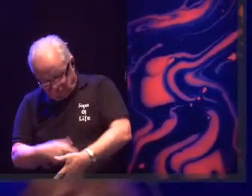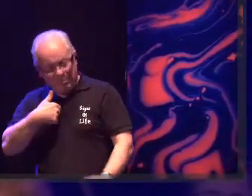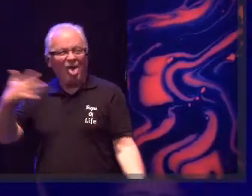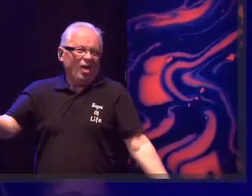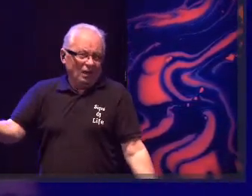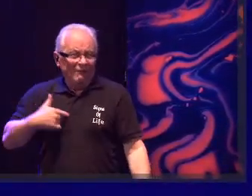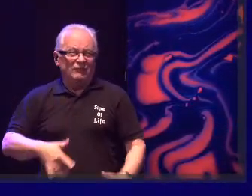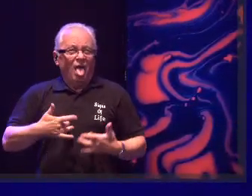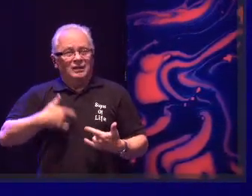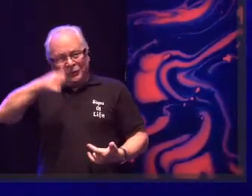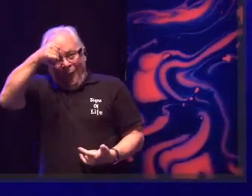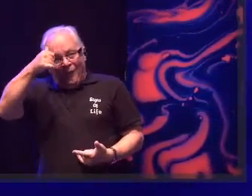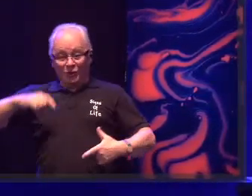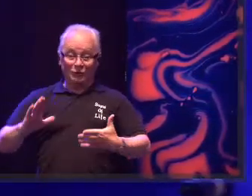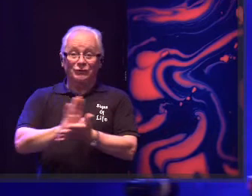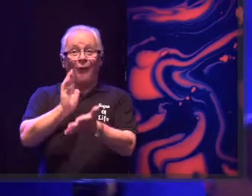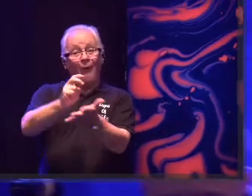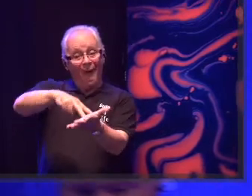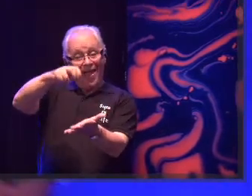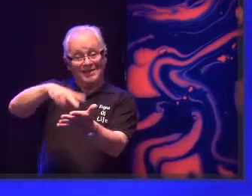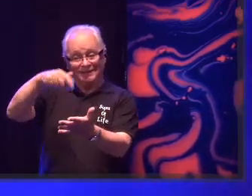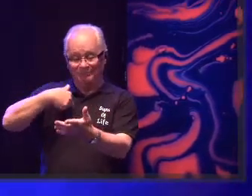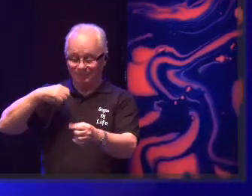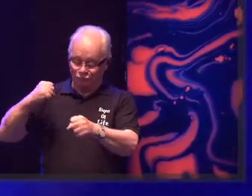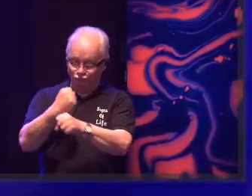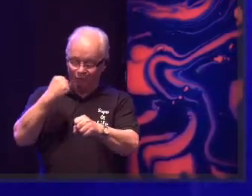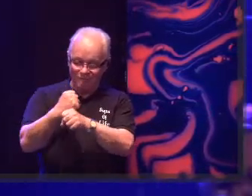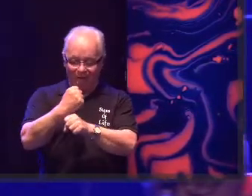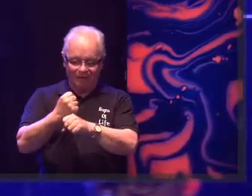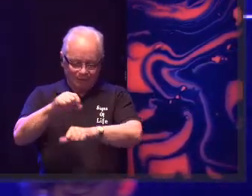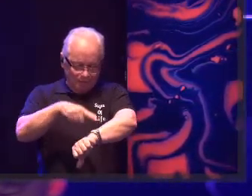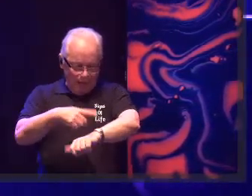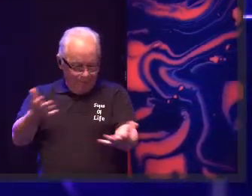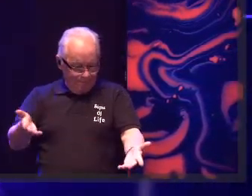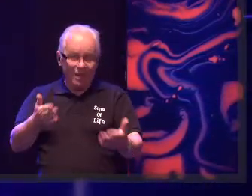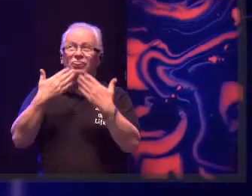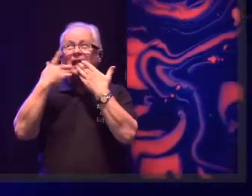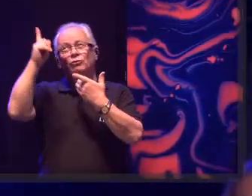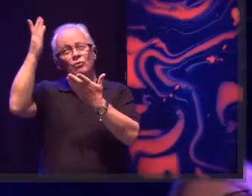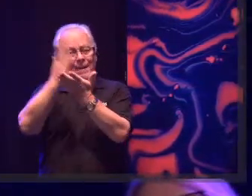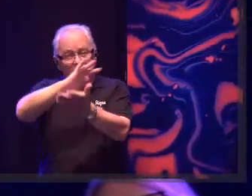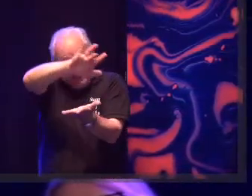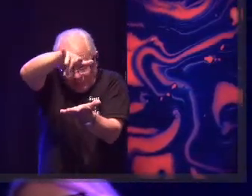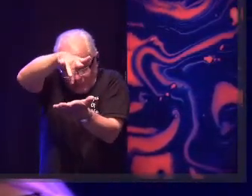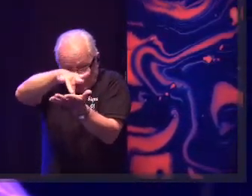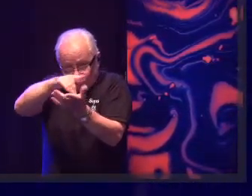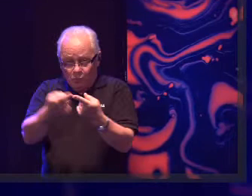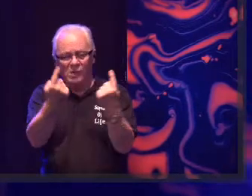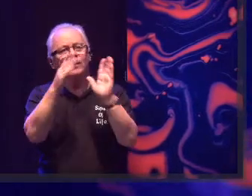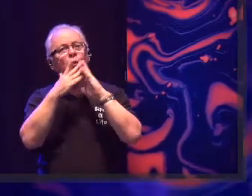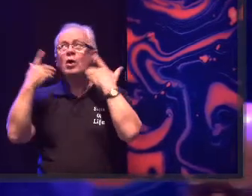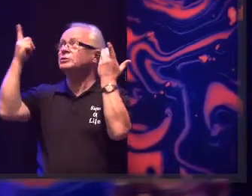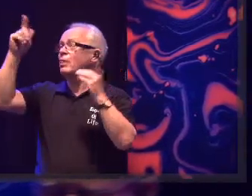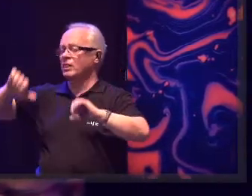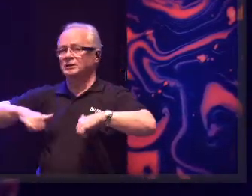feel like you're in that refining season. Father, we thank You that You're there in that. Oh, we worship You this morning,